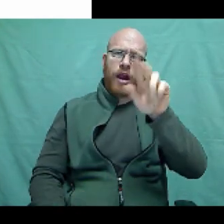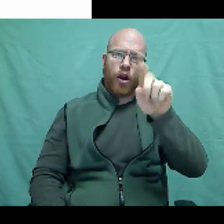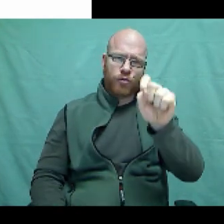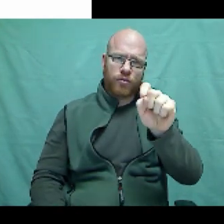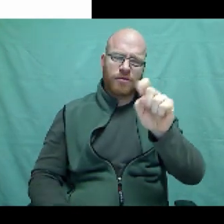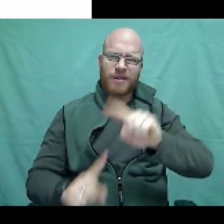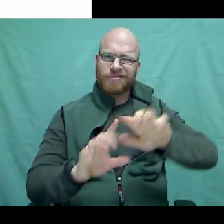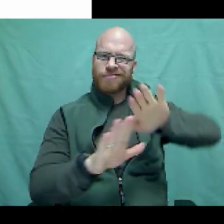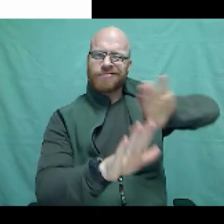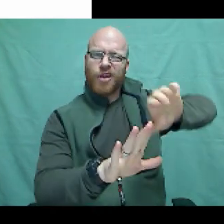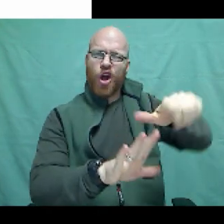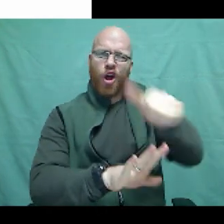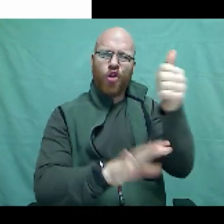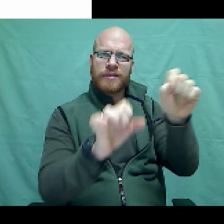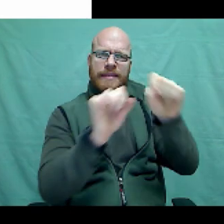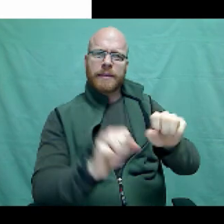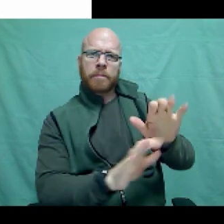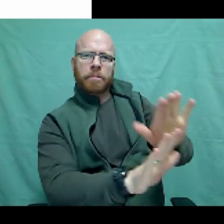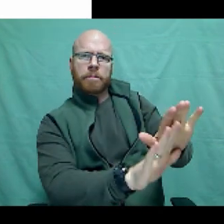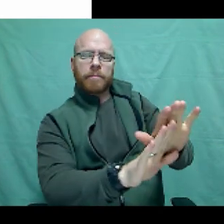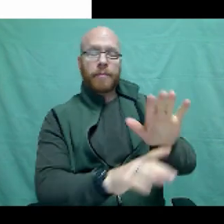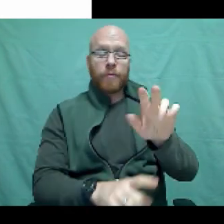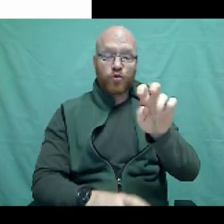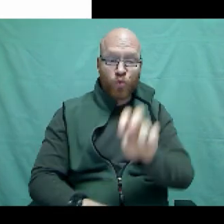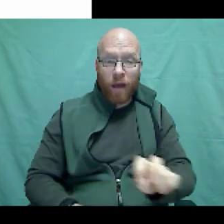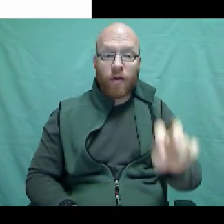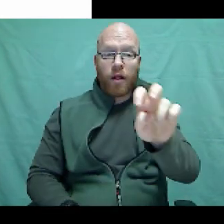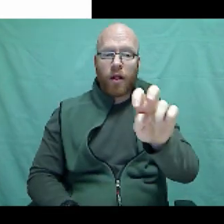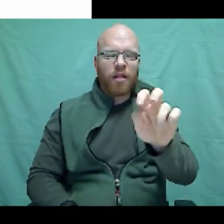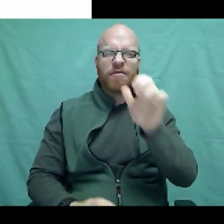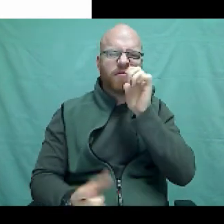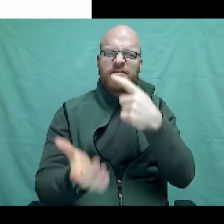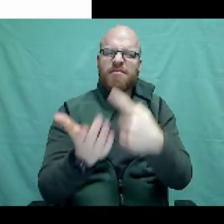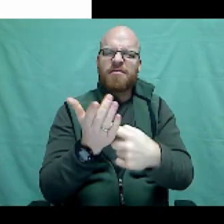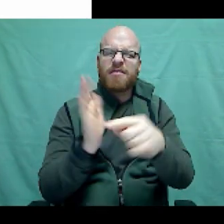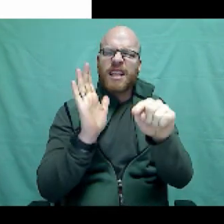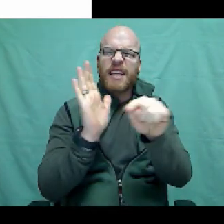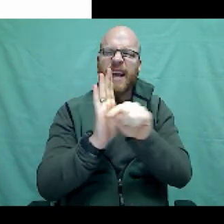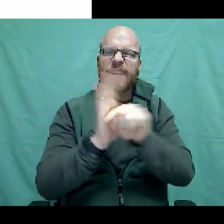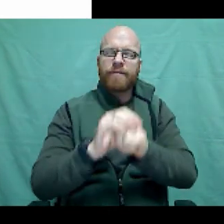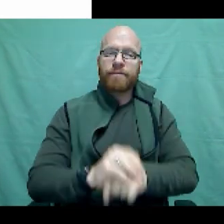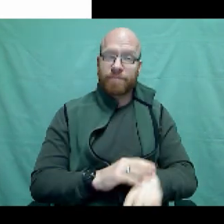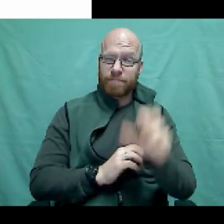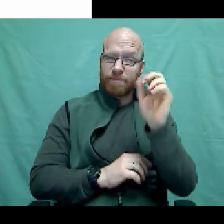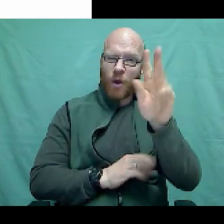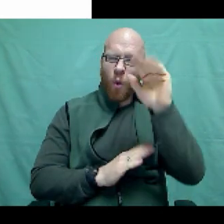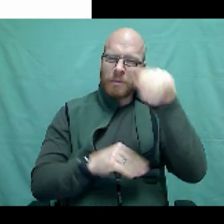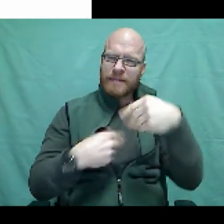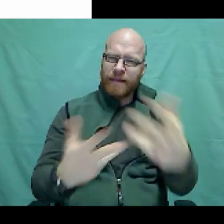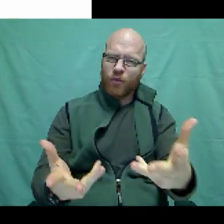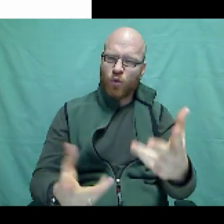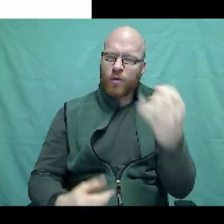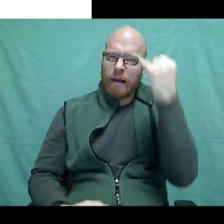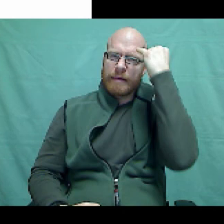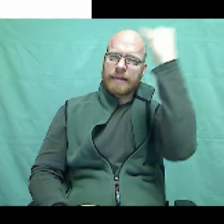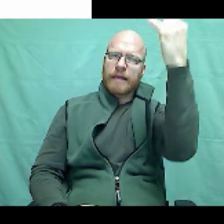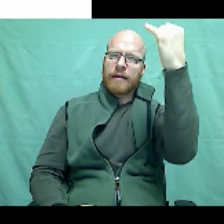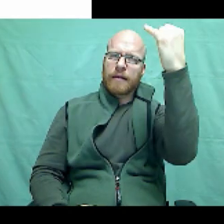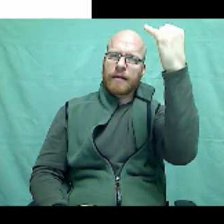negative yards in a game, but that's a different counting system. We're talking about traveling. We don't use negative answers in